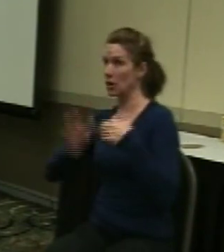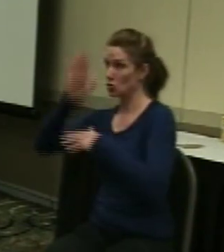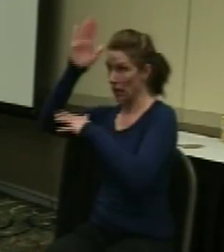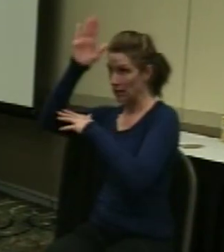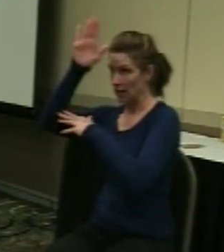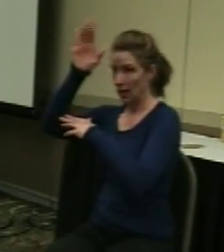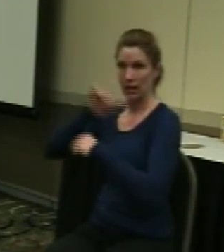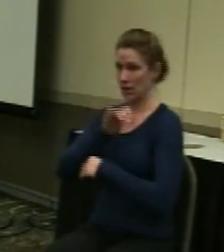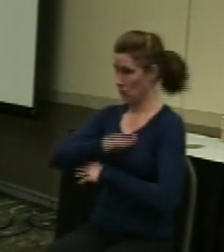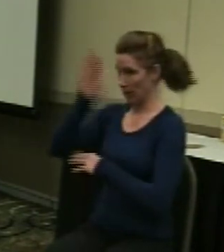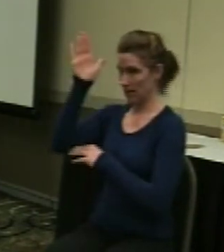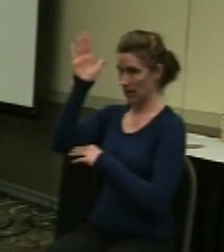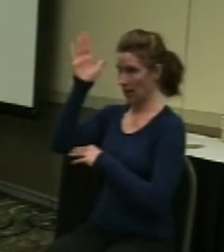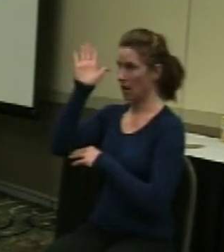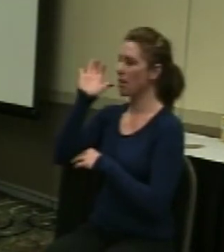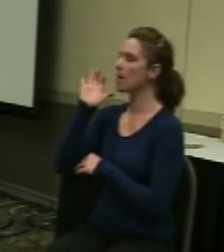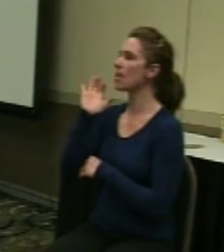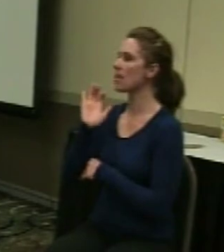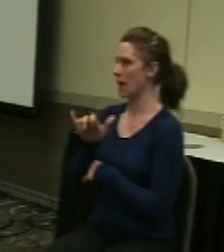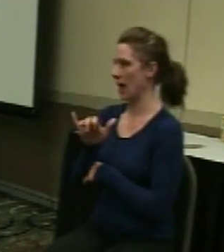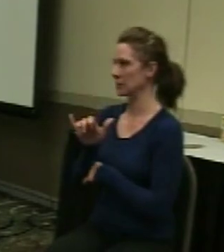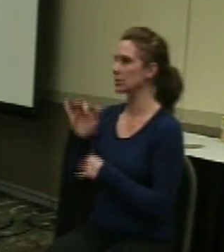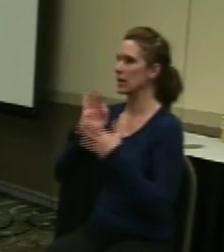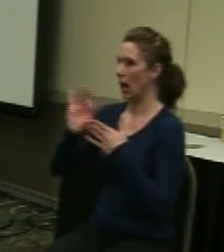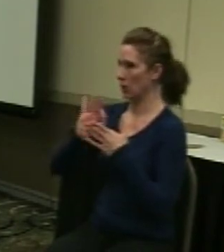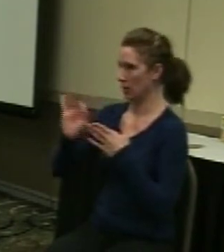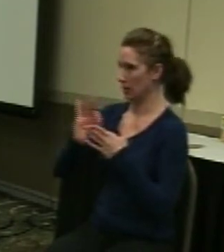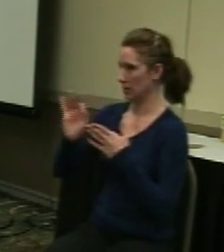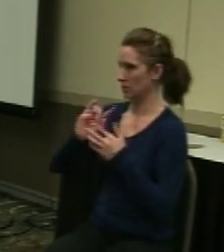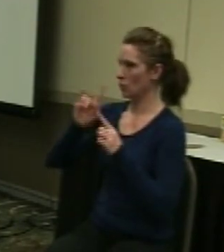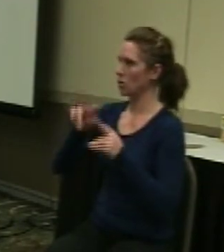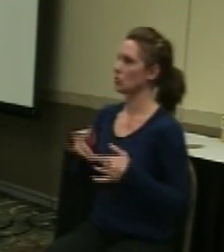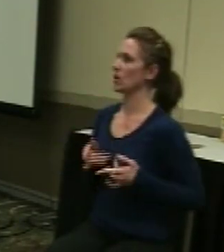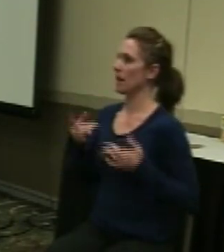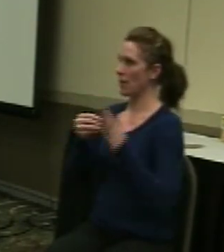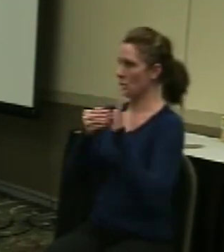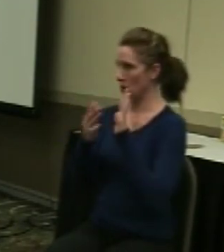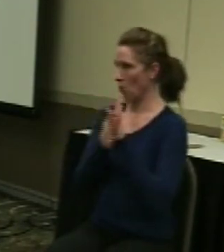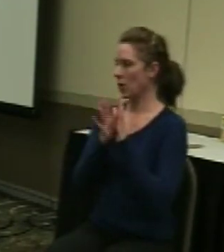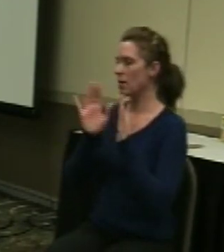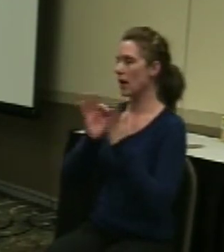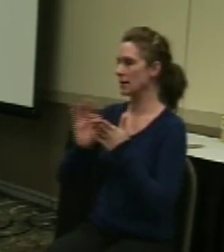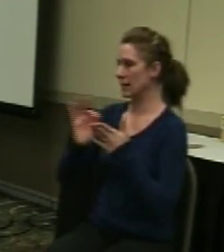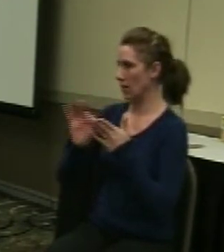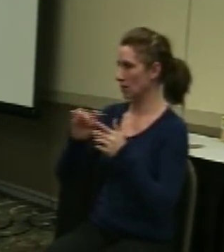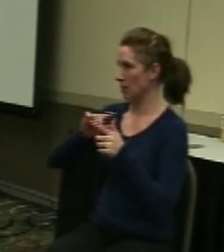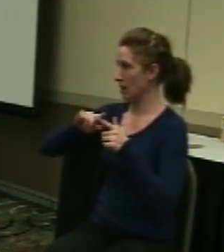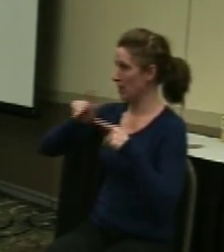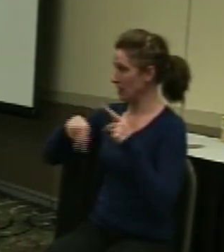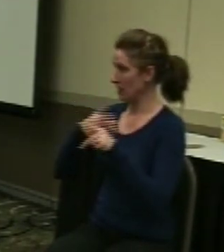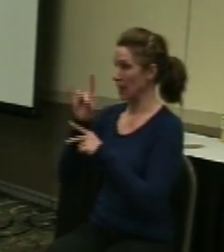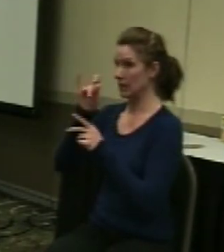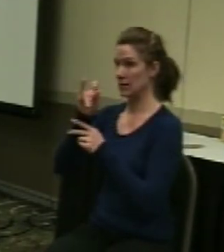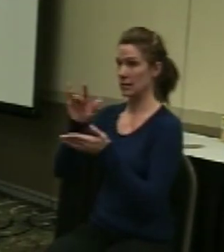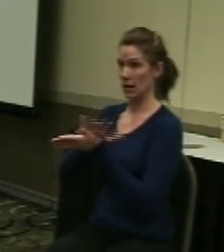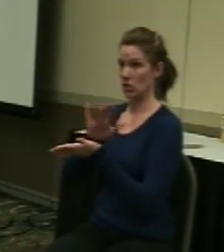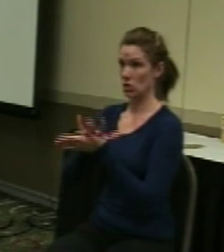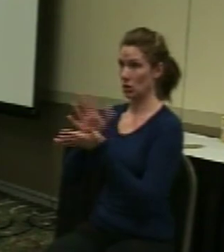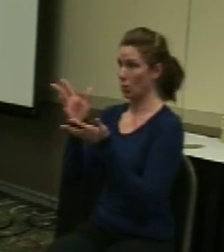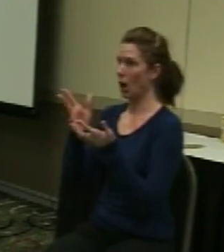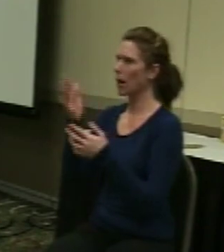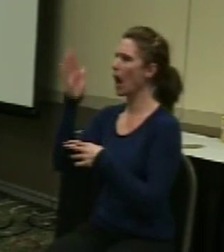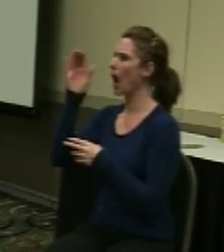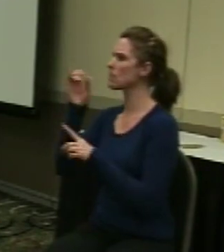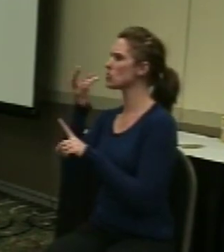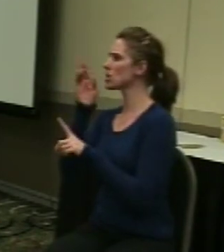didn't, that's what you're counting when you're doing event recording. And then this is the kind of data sheet. I would hope, Sherry, that